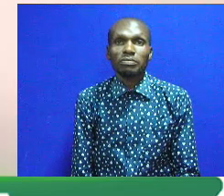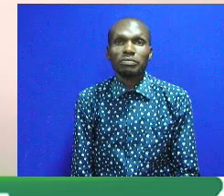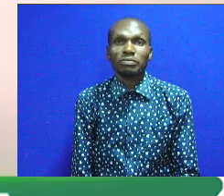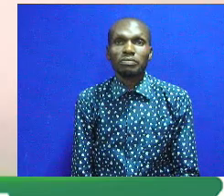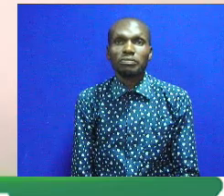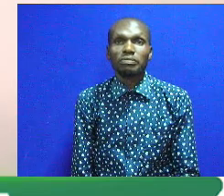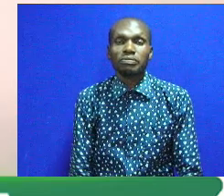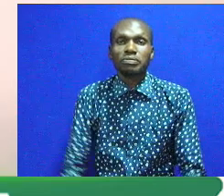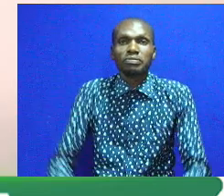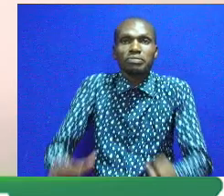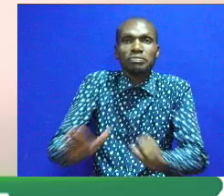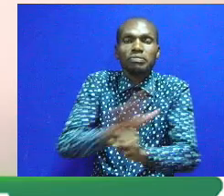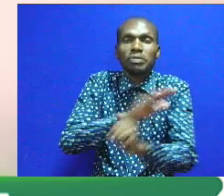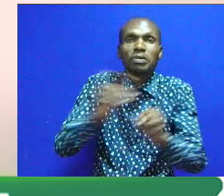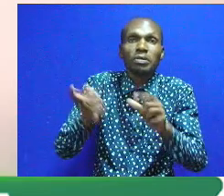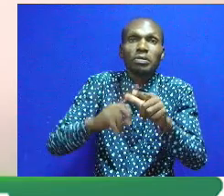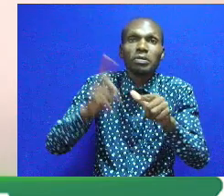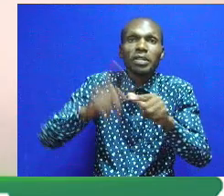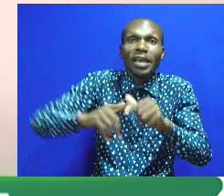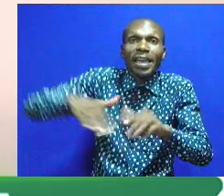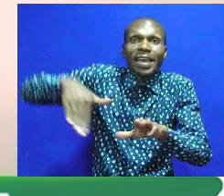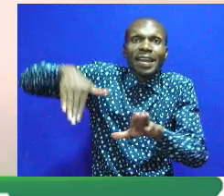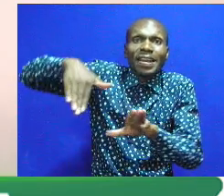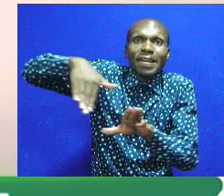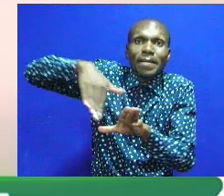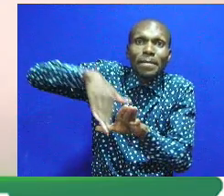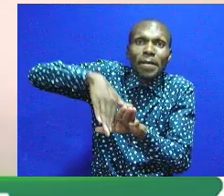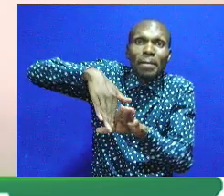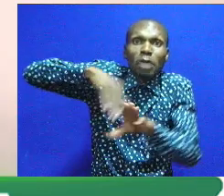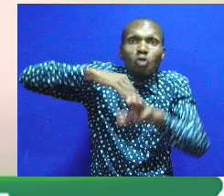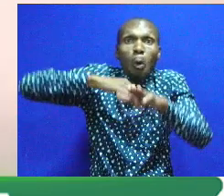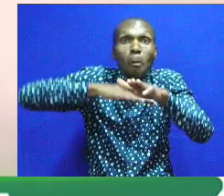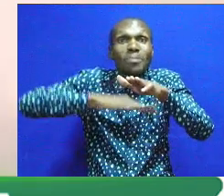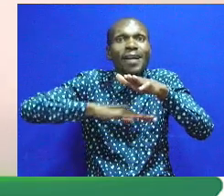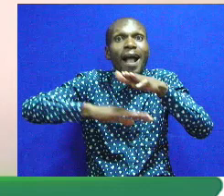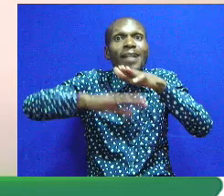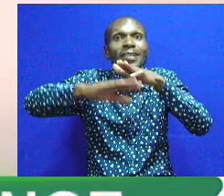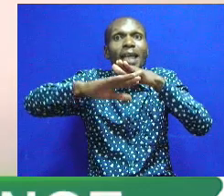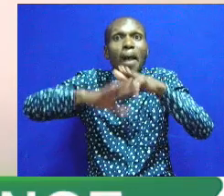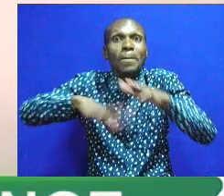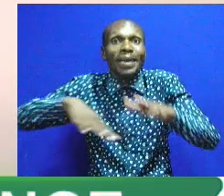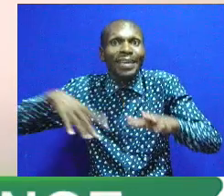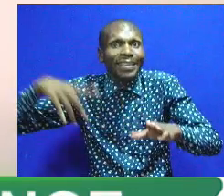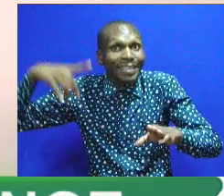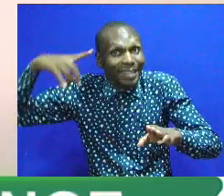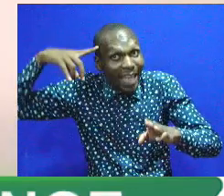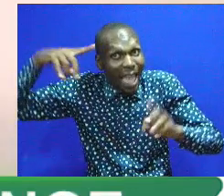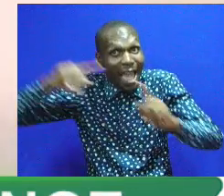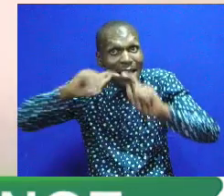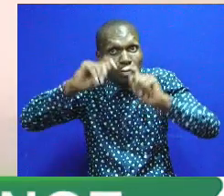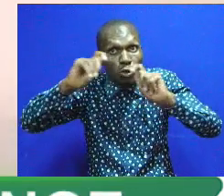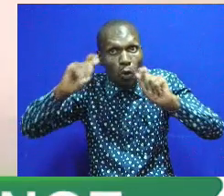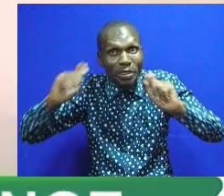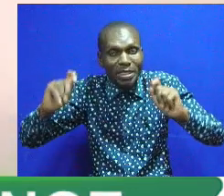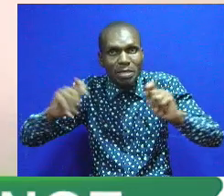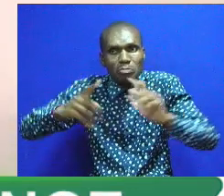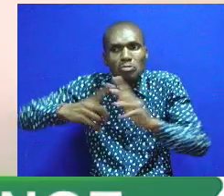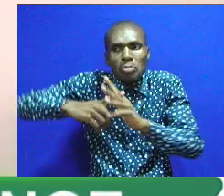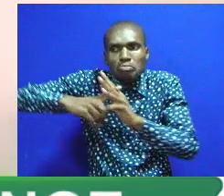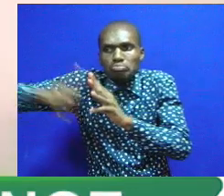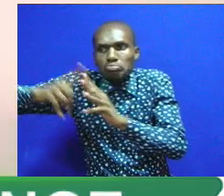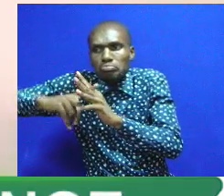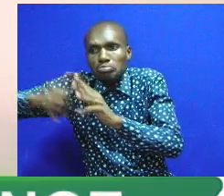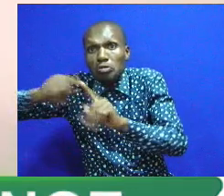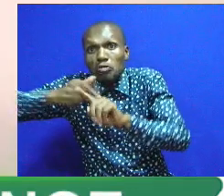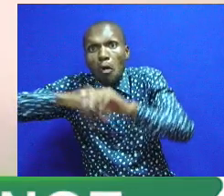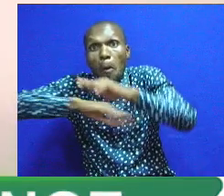Unkenigo aba chumbe kuruwa somurenko o Azimio la Umoja One Kenya. Baba gosoka kuruwa sebunge chinga kie Professor